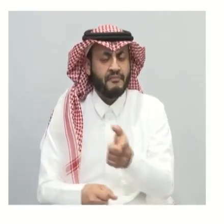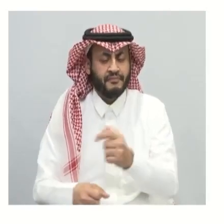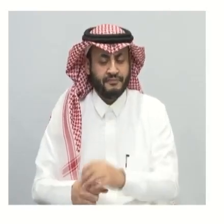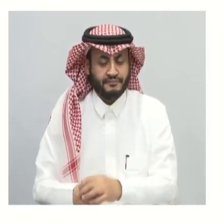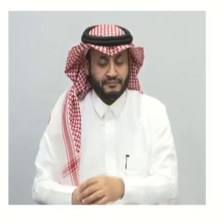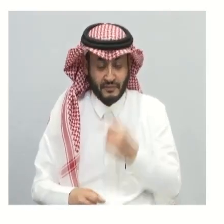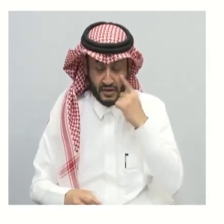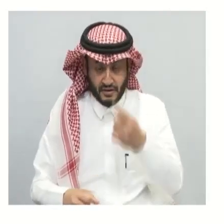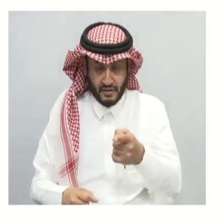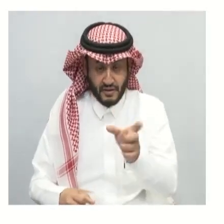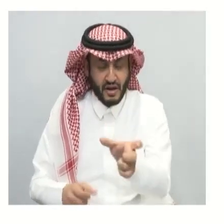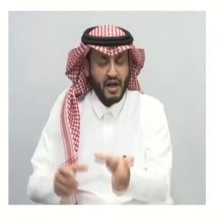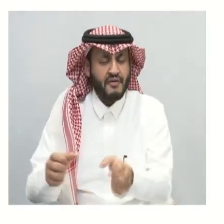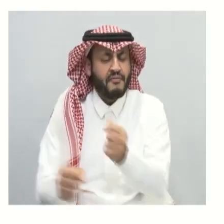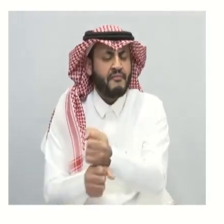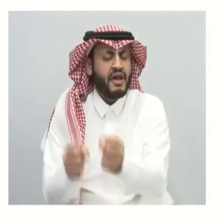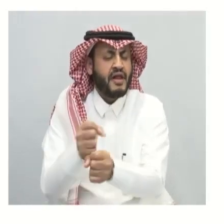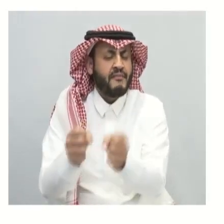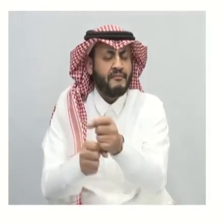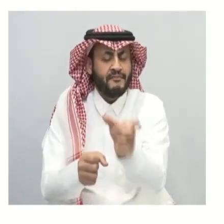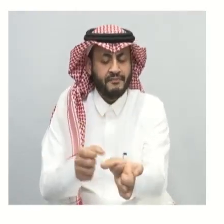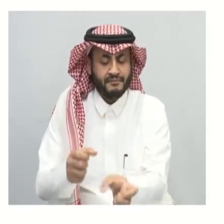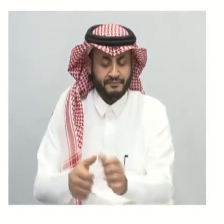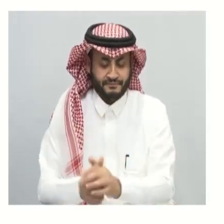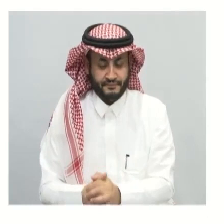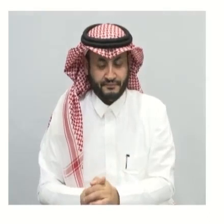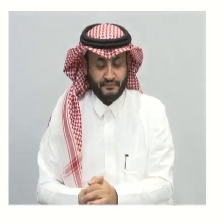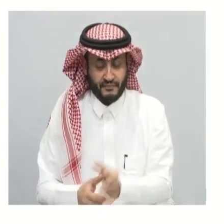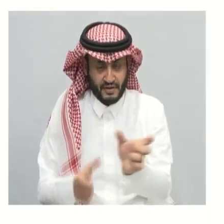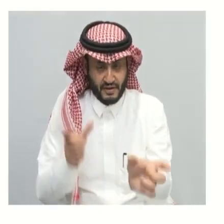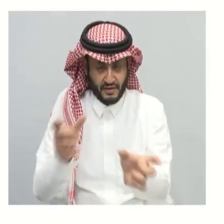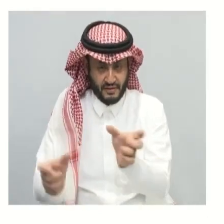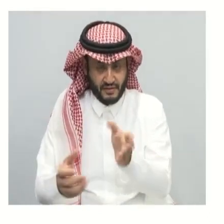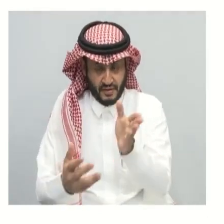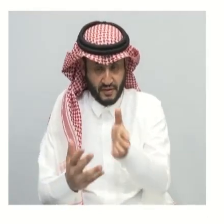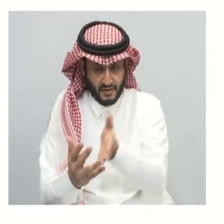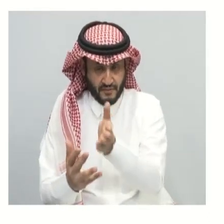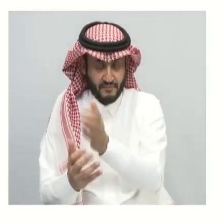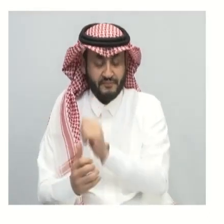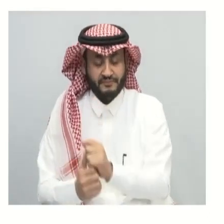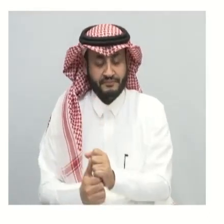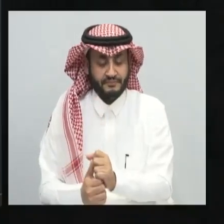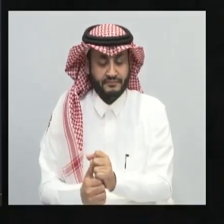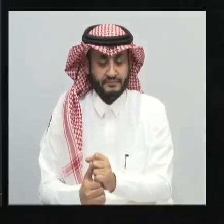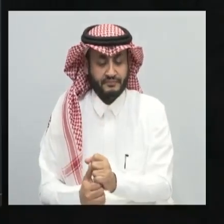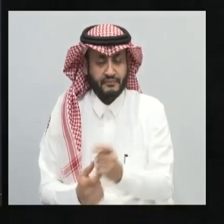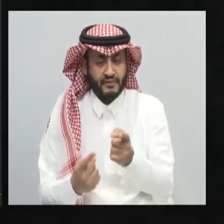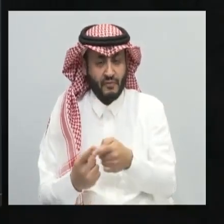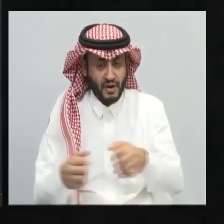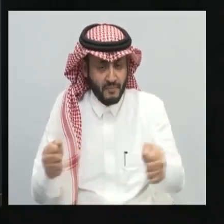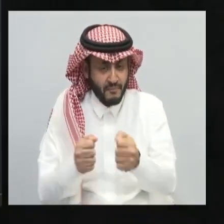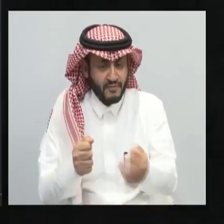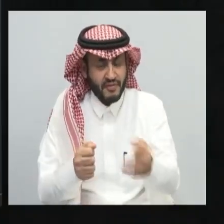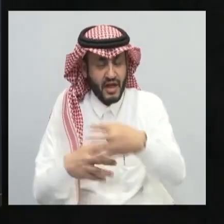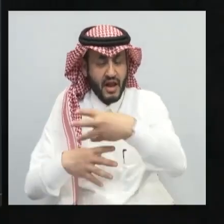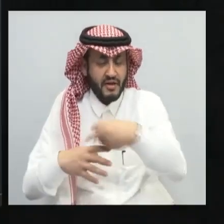to be done and have or get something done? We're having the problem is need to be done, and the solution after fixing